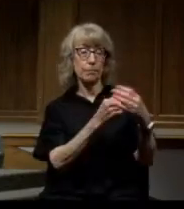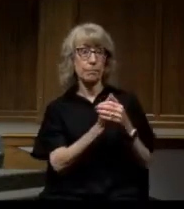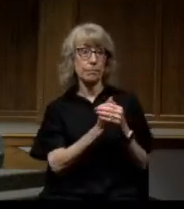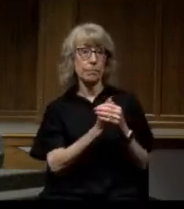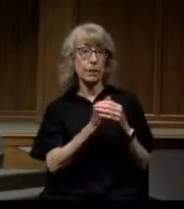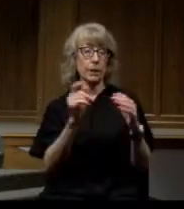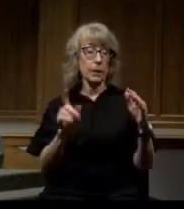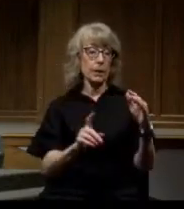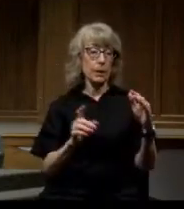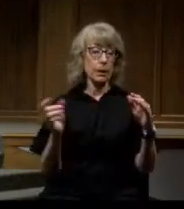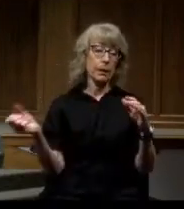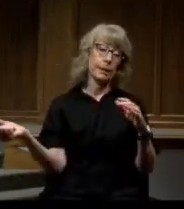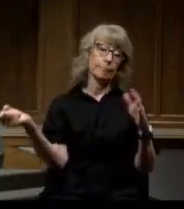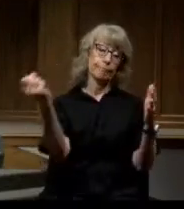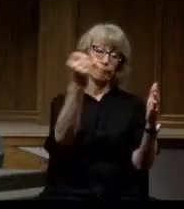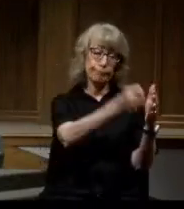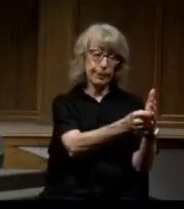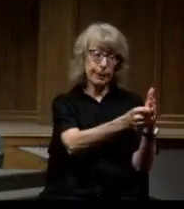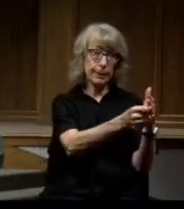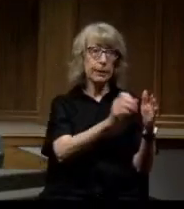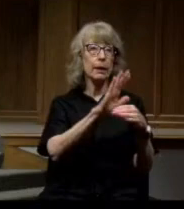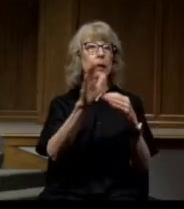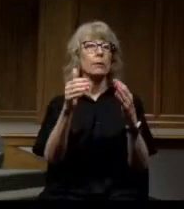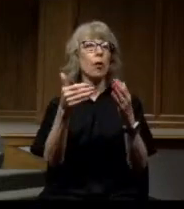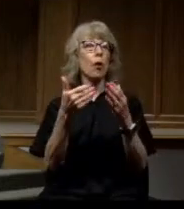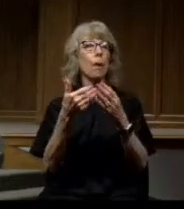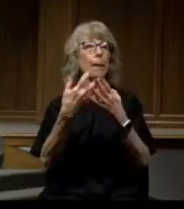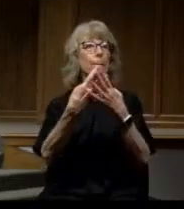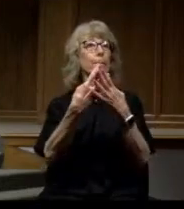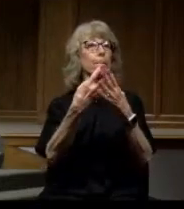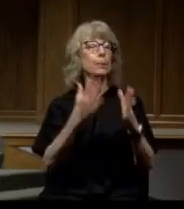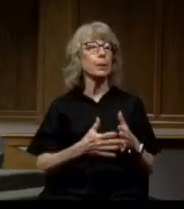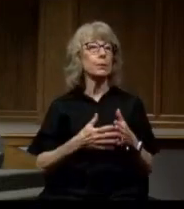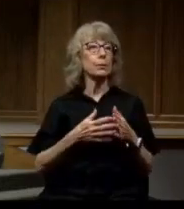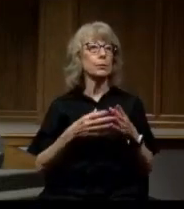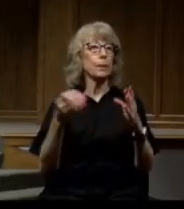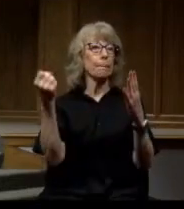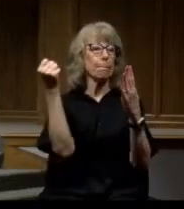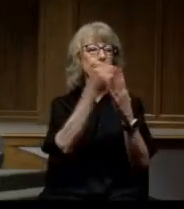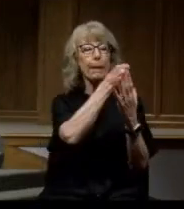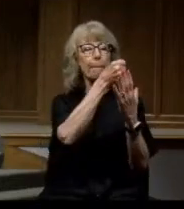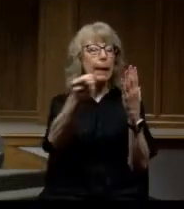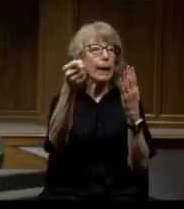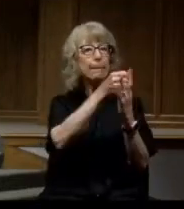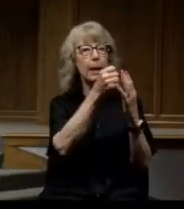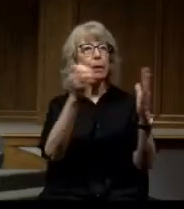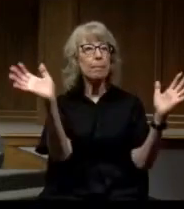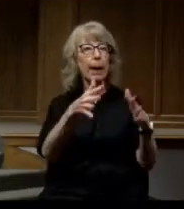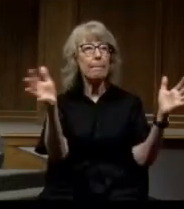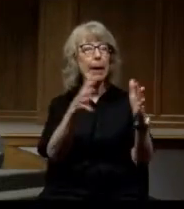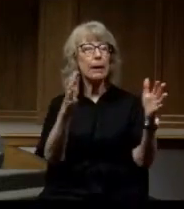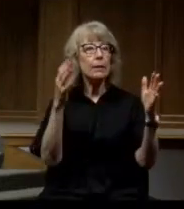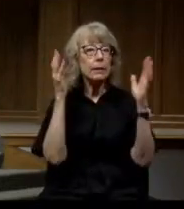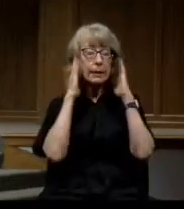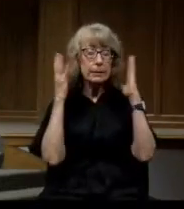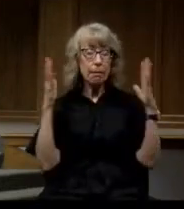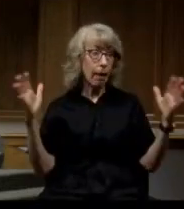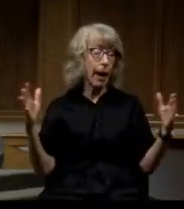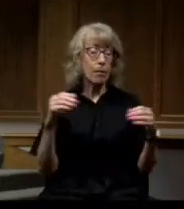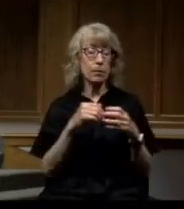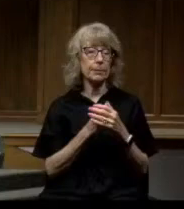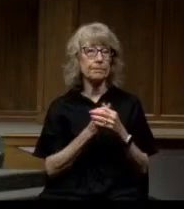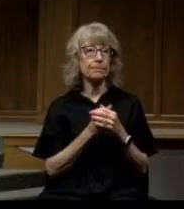banging on the bars of their cells, and he didn't know what was happening. And then he heard feet scuffle down the hallway,